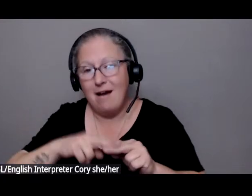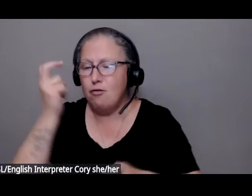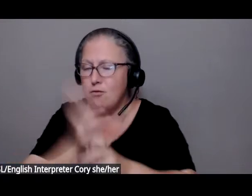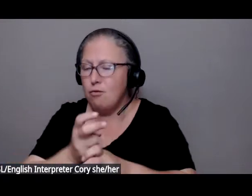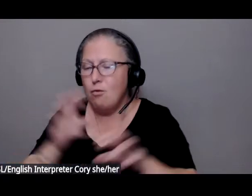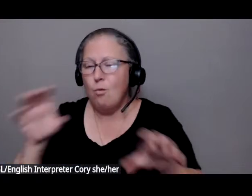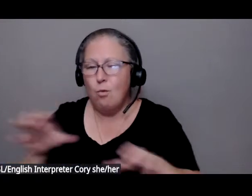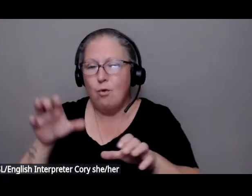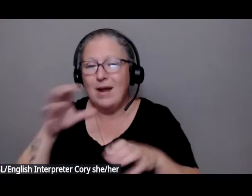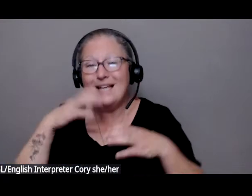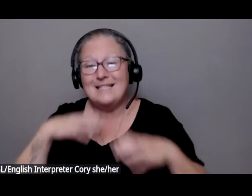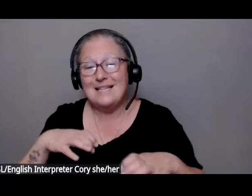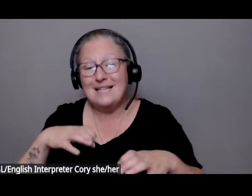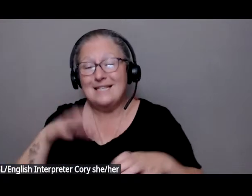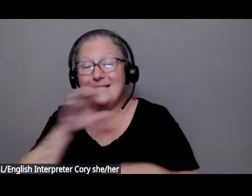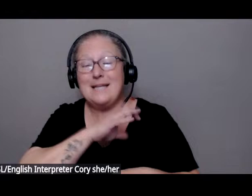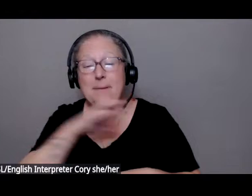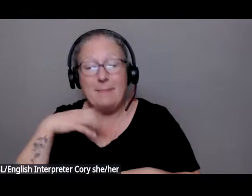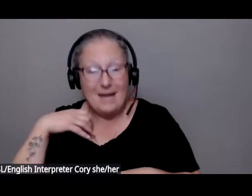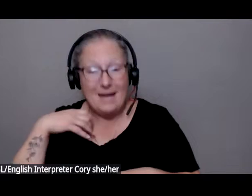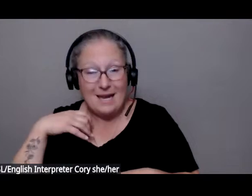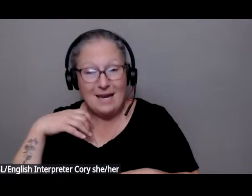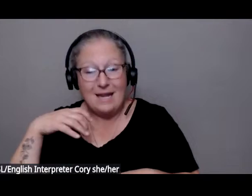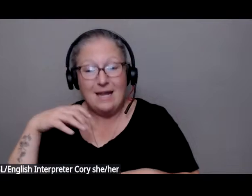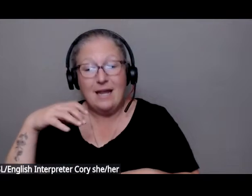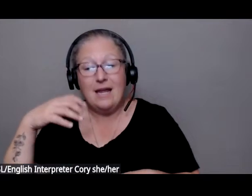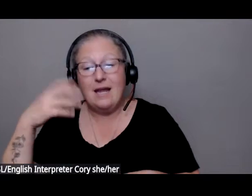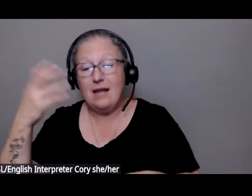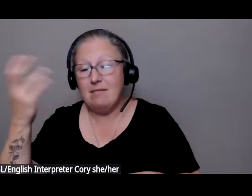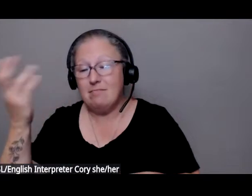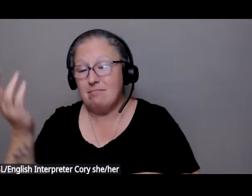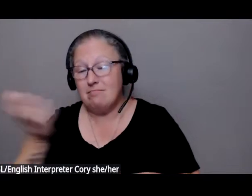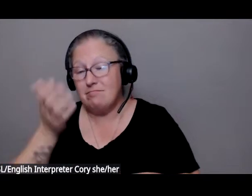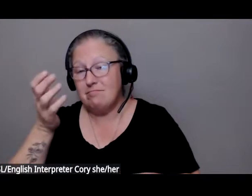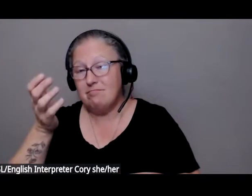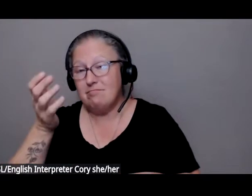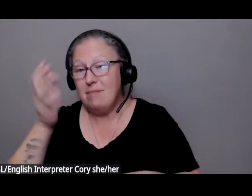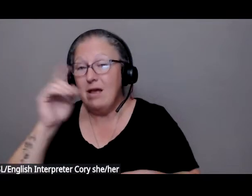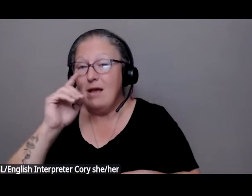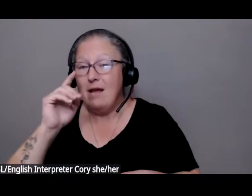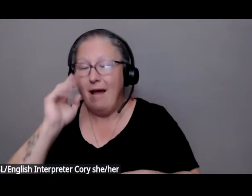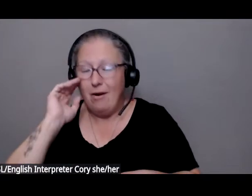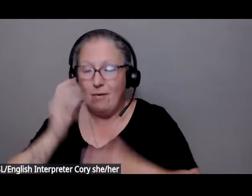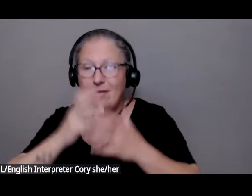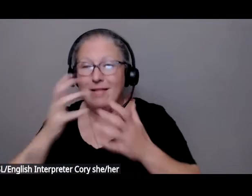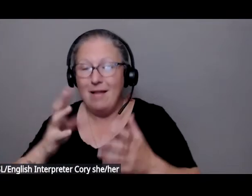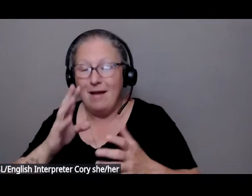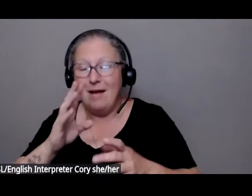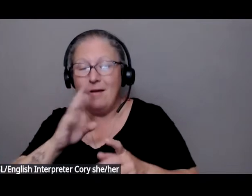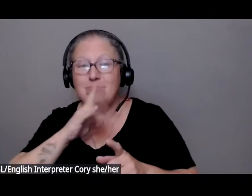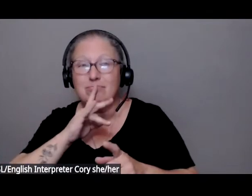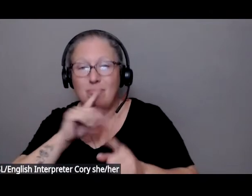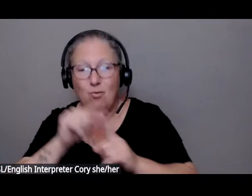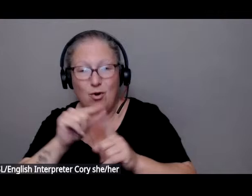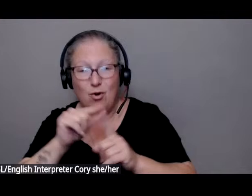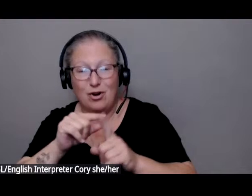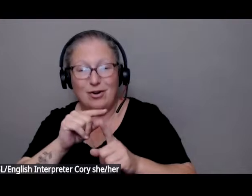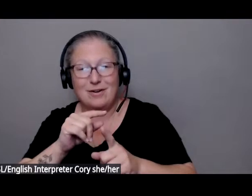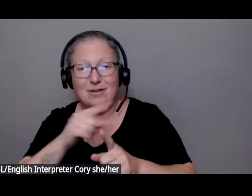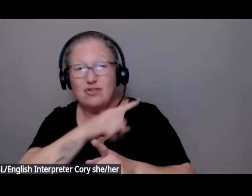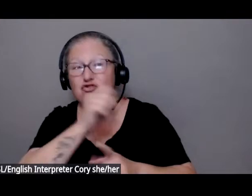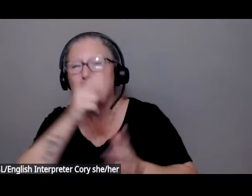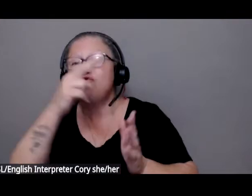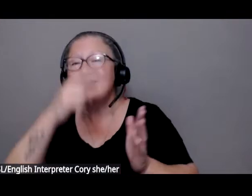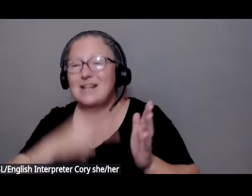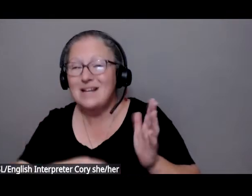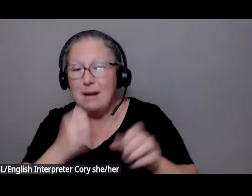hardworking Citizens Oversight Committee. I think it's a mouthful. Yes, Randall. You should read the thing.